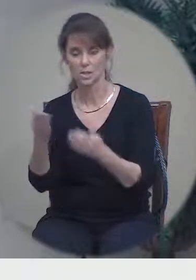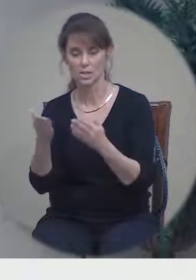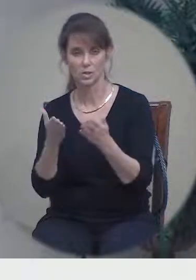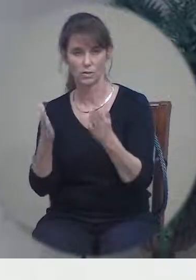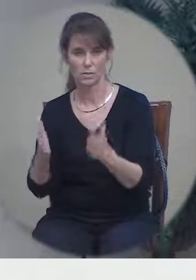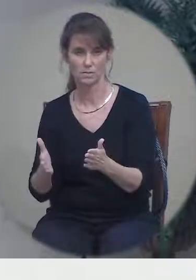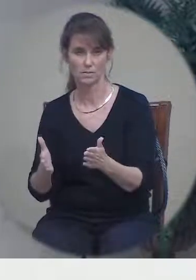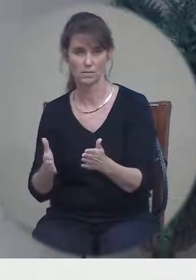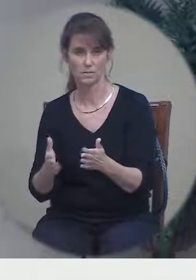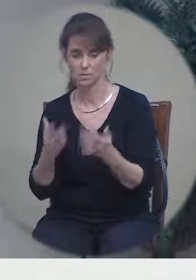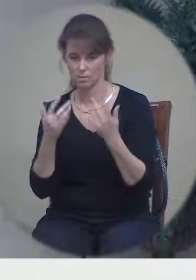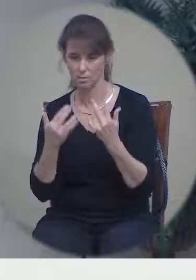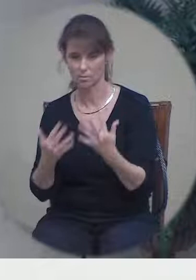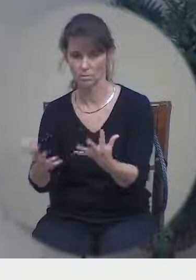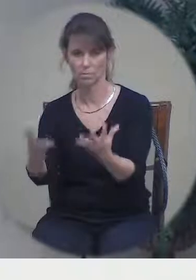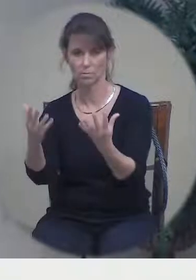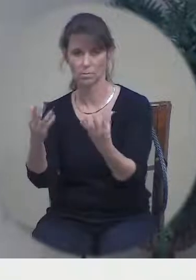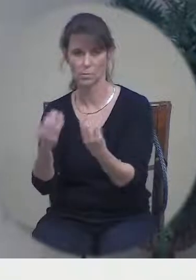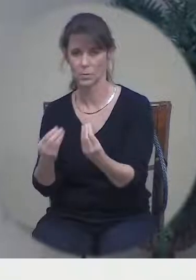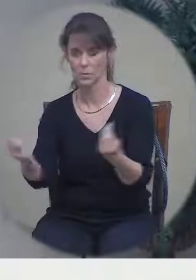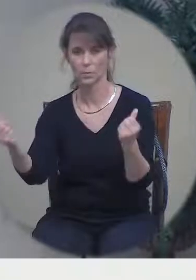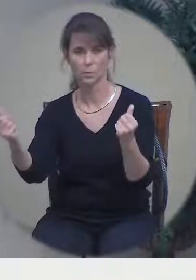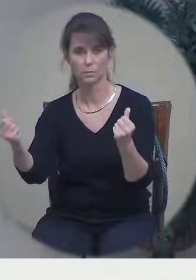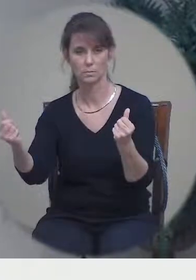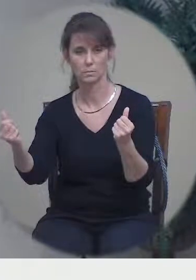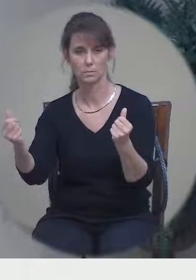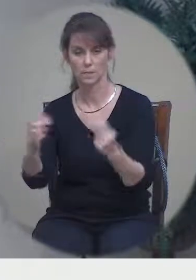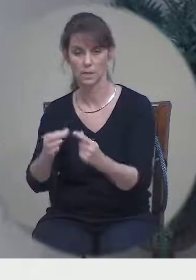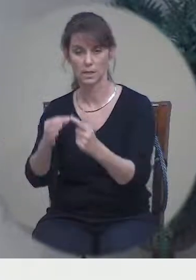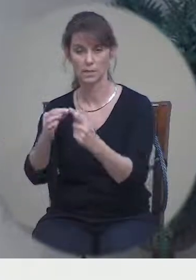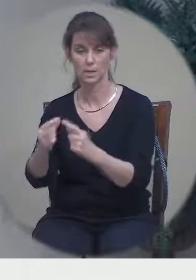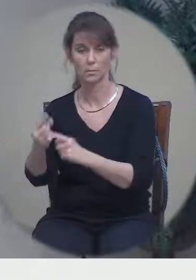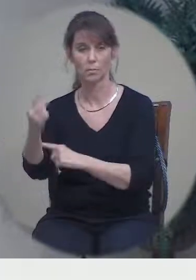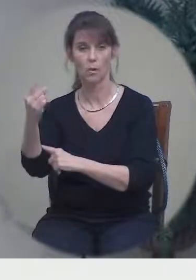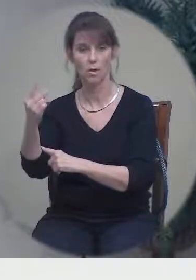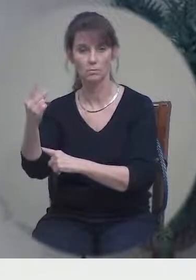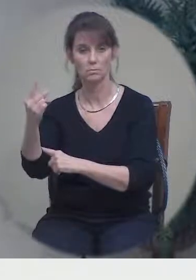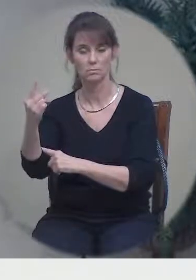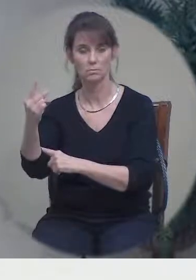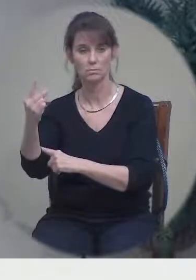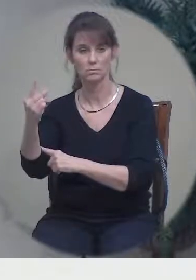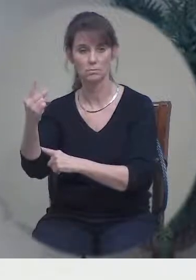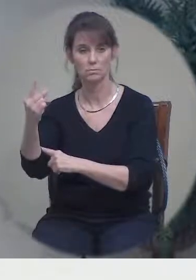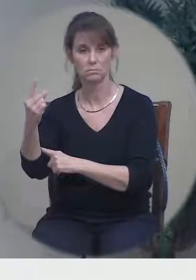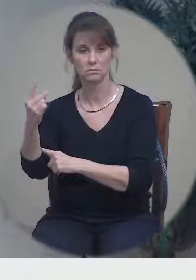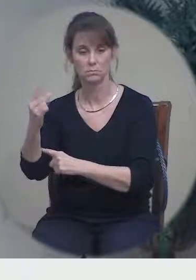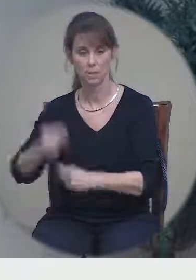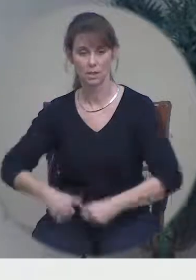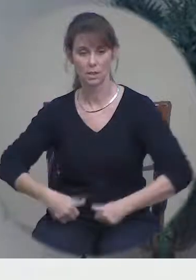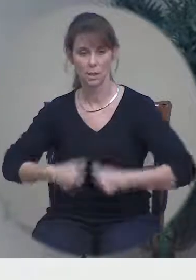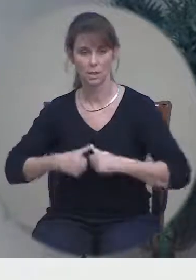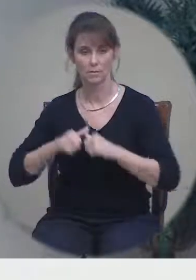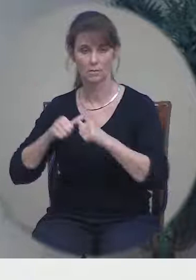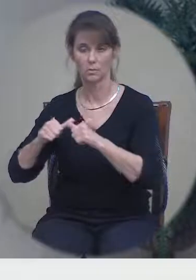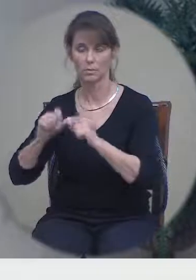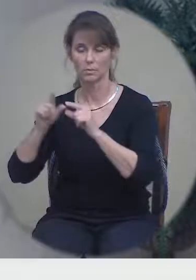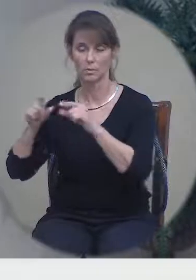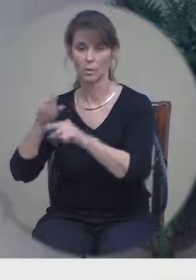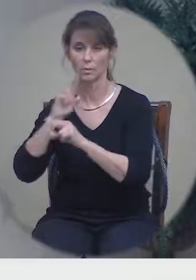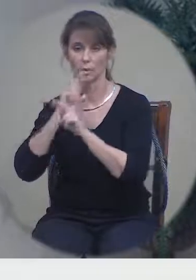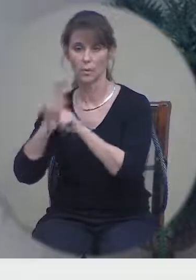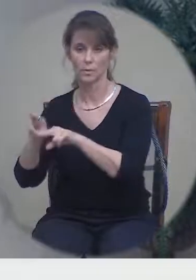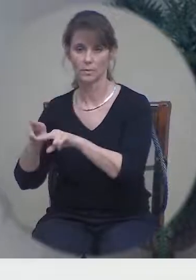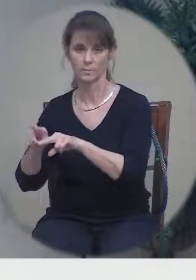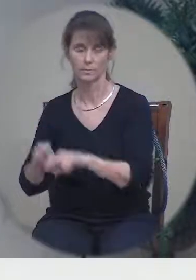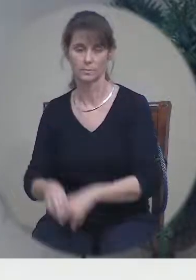serving them, all except one who remained alive to bear the tale. To back up just a